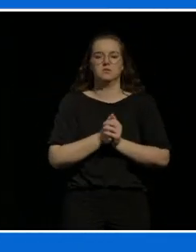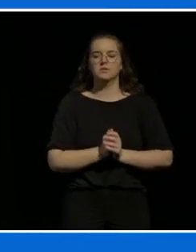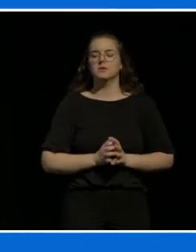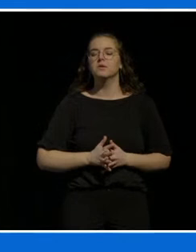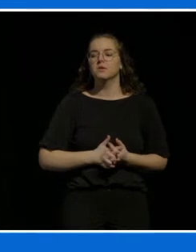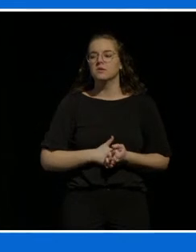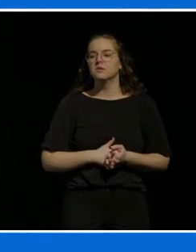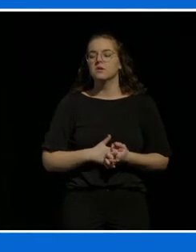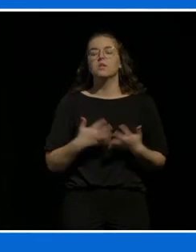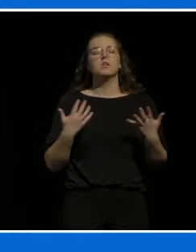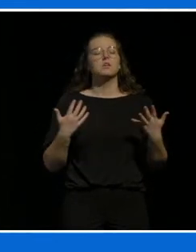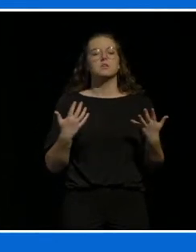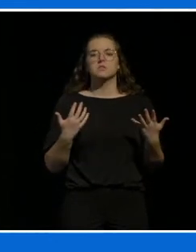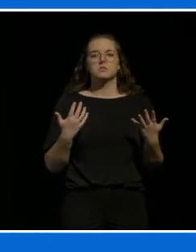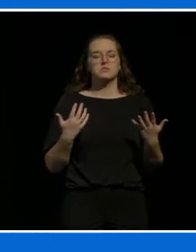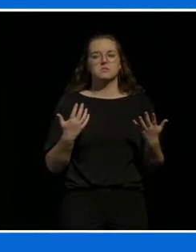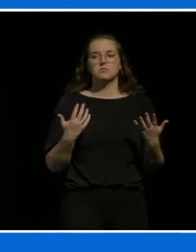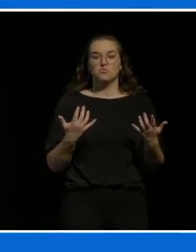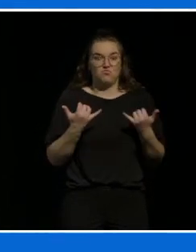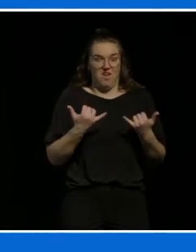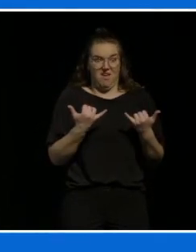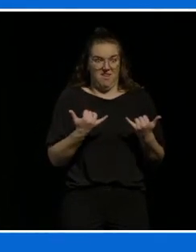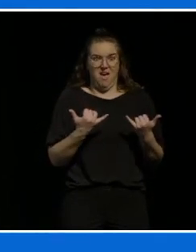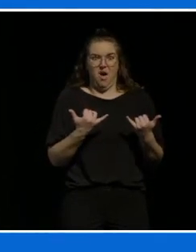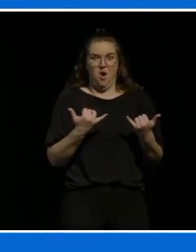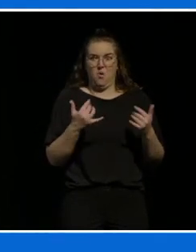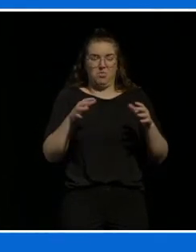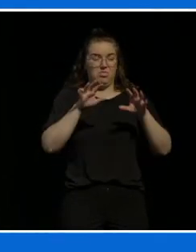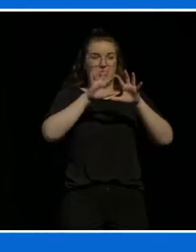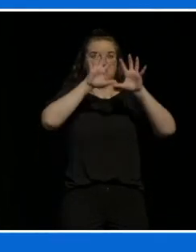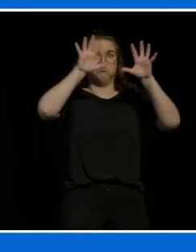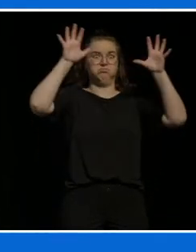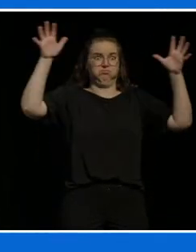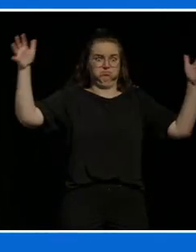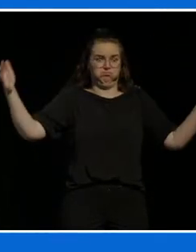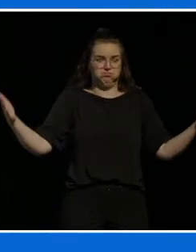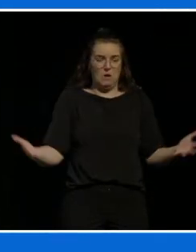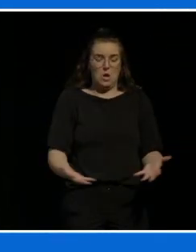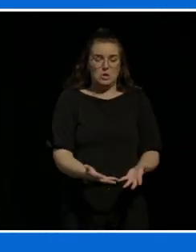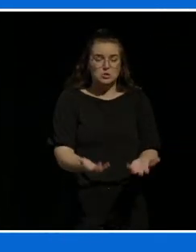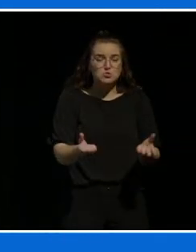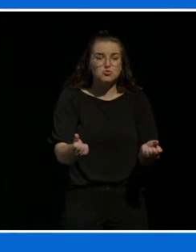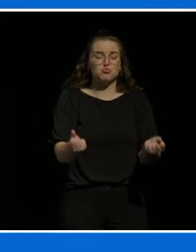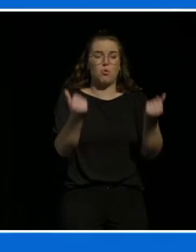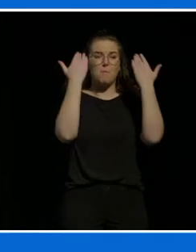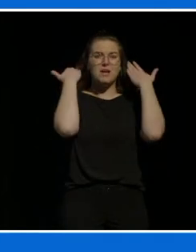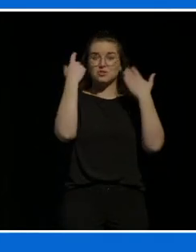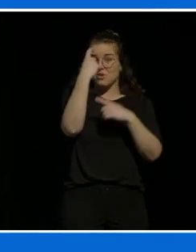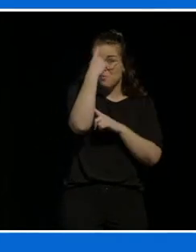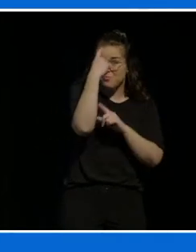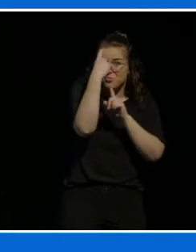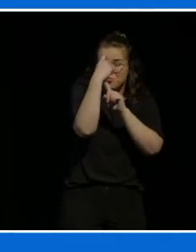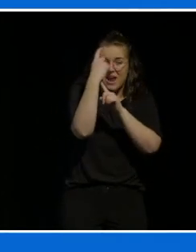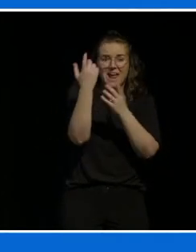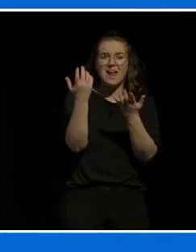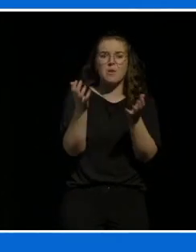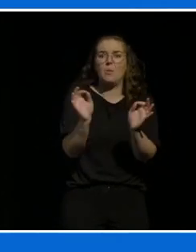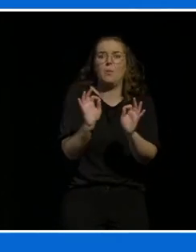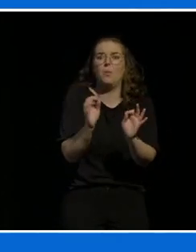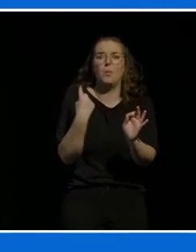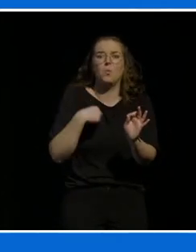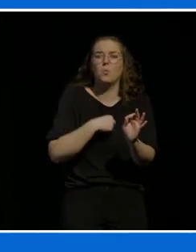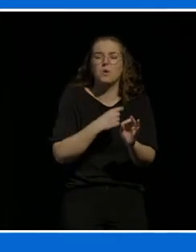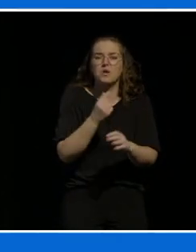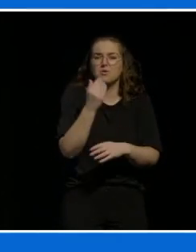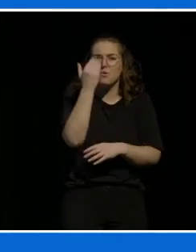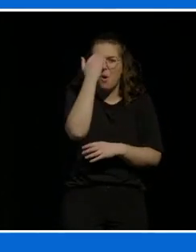There is so little that we know about this. The brain is the least looked at organ in the body, yet one in four Americans